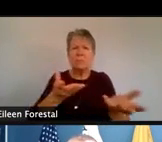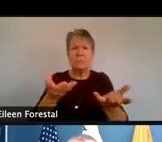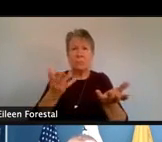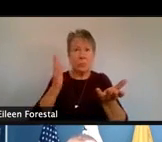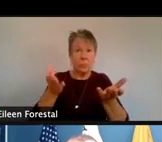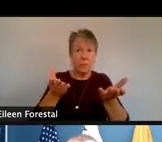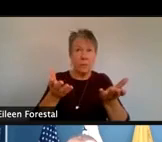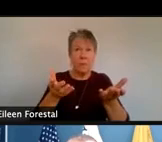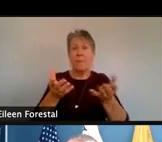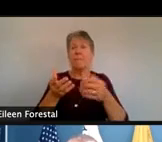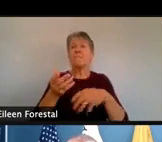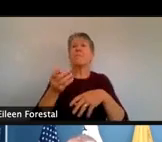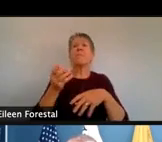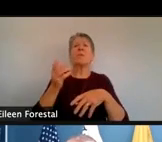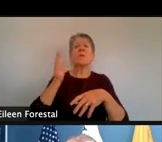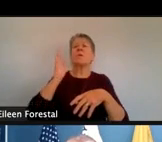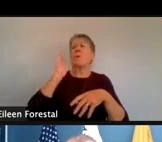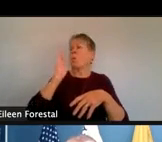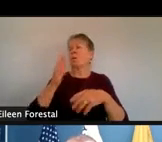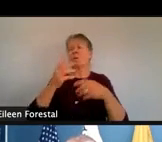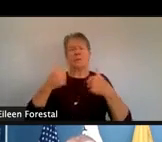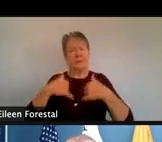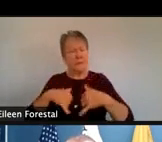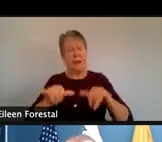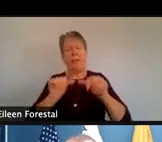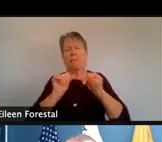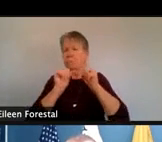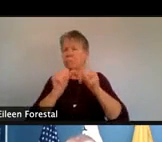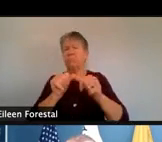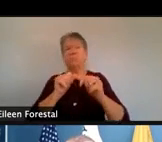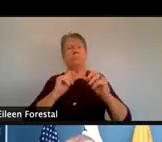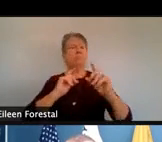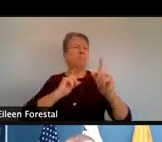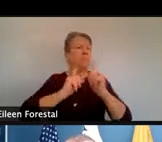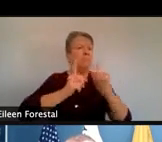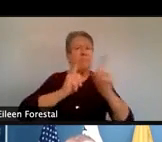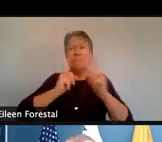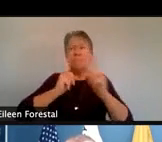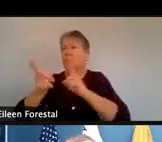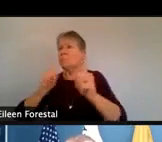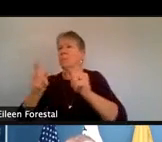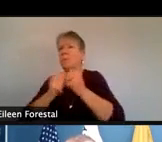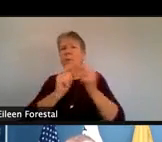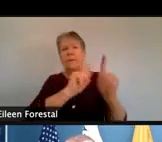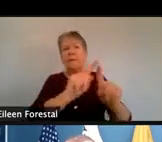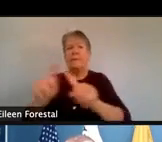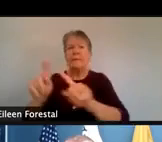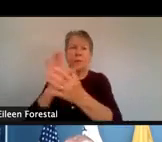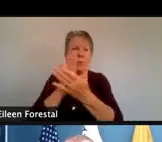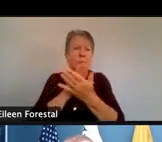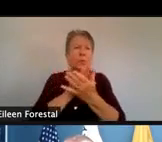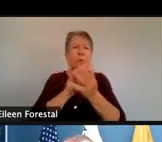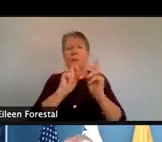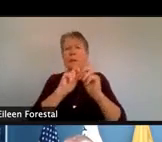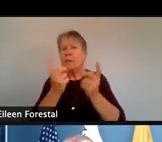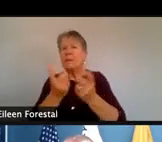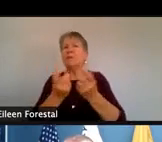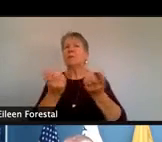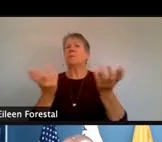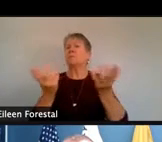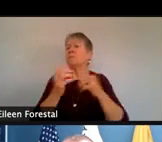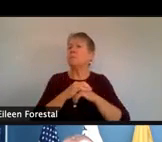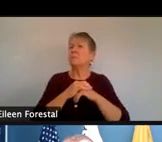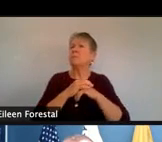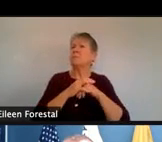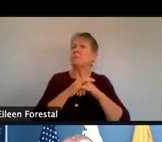forth, either me personally or our teams on with Newark throughout the weekend.